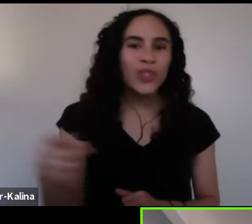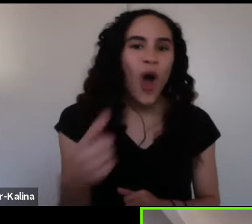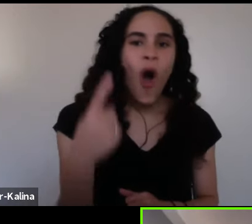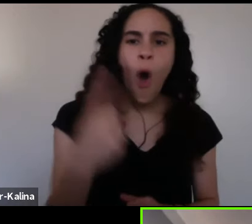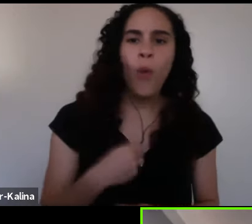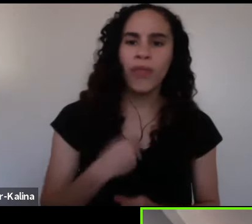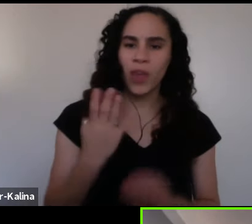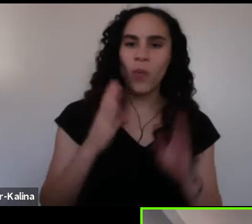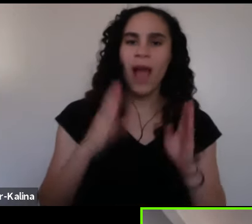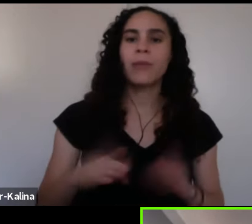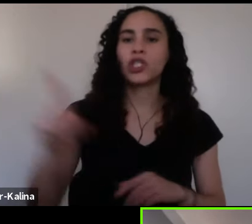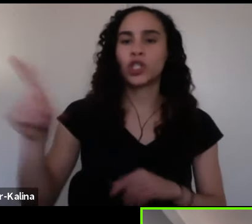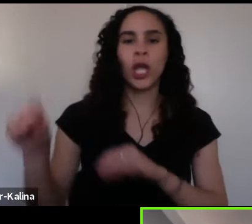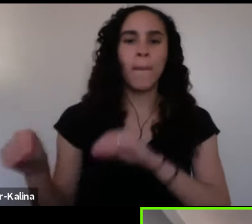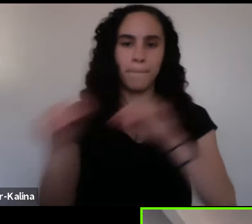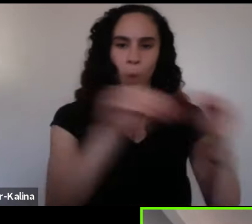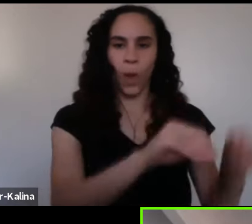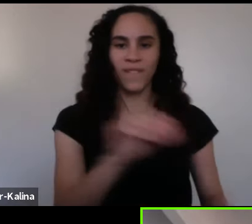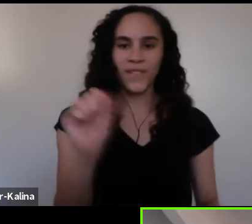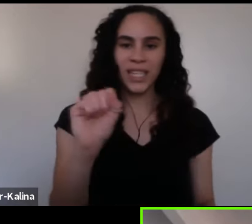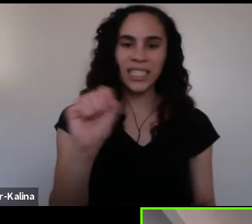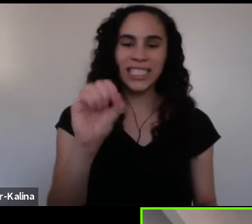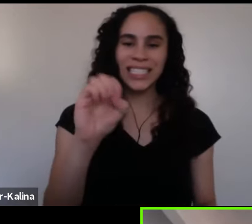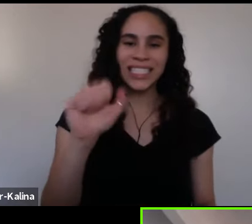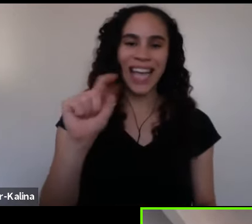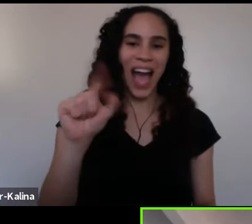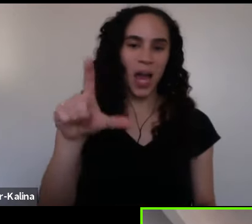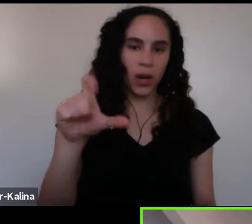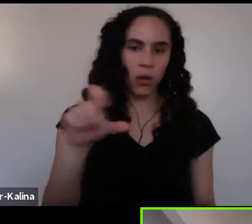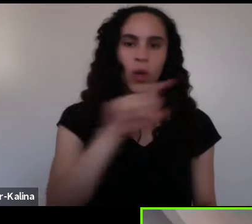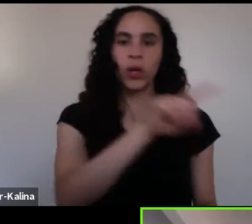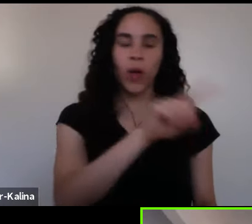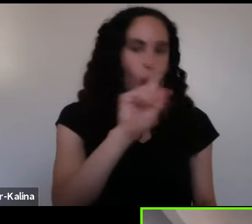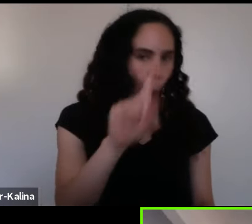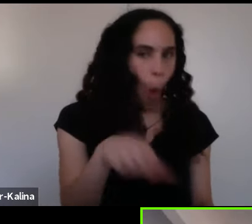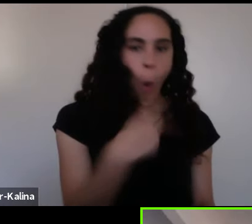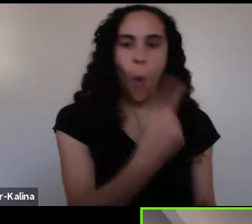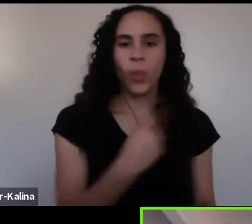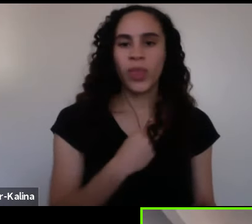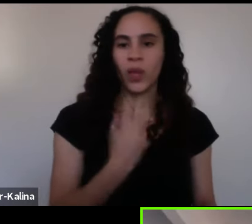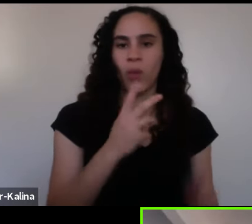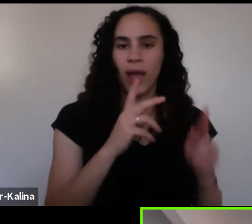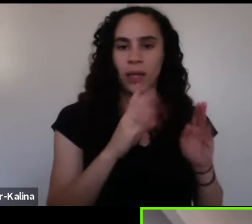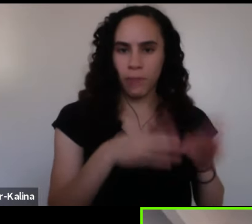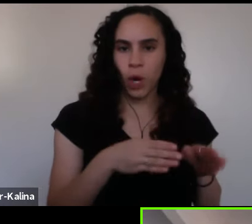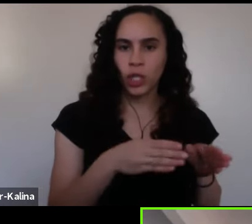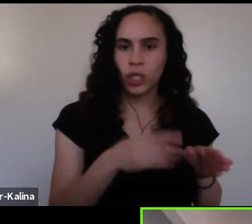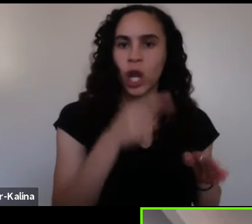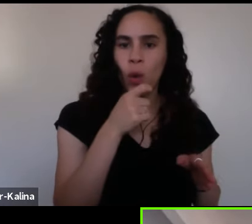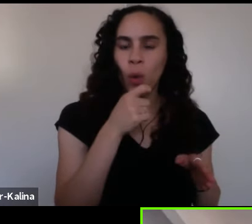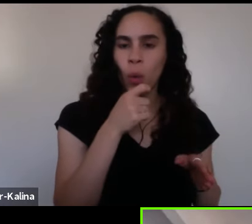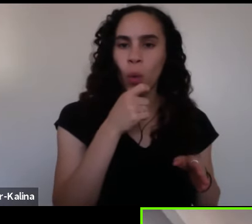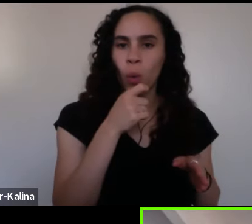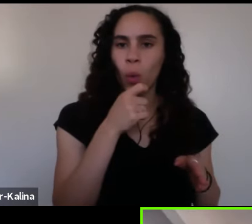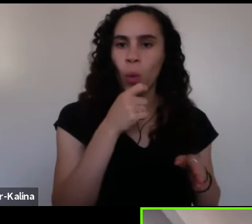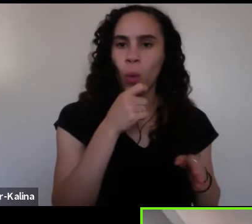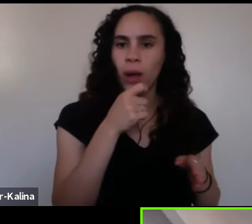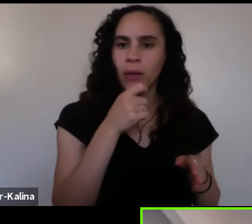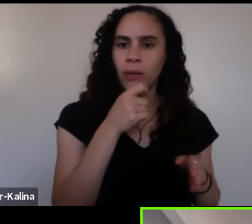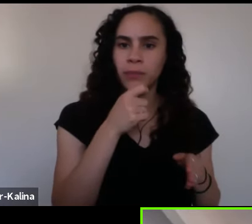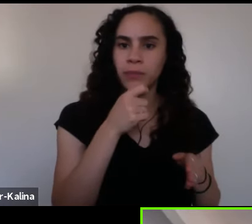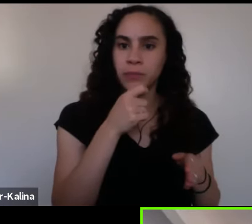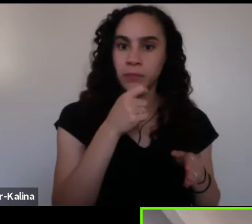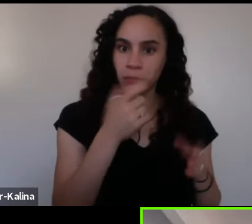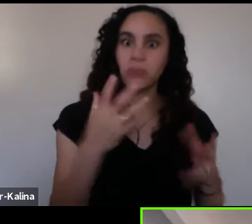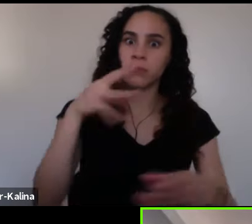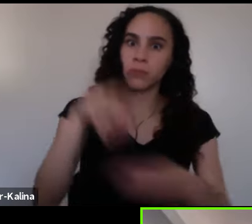here to Seattle, and she was the only white person that was, hand to hand with the Black Panthers, the